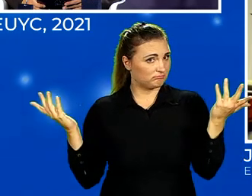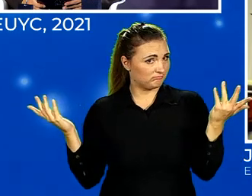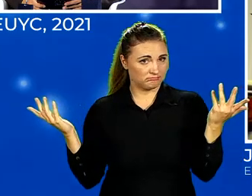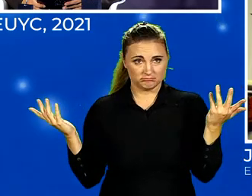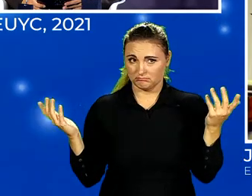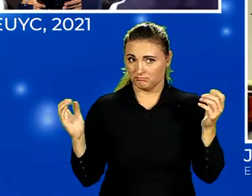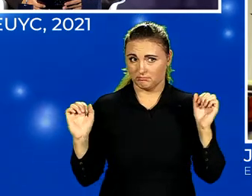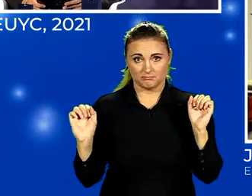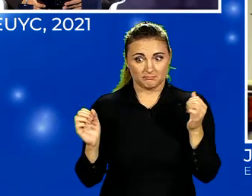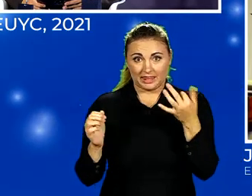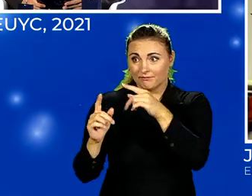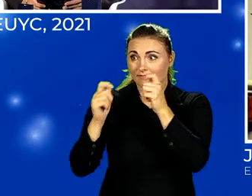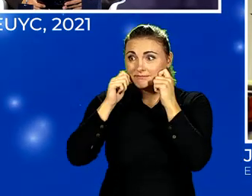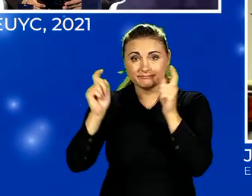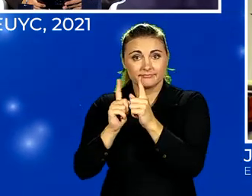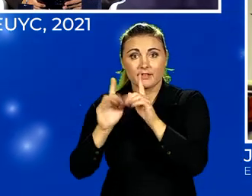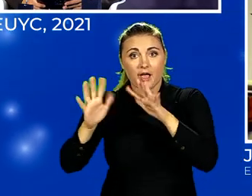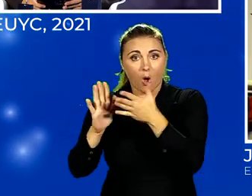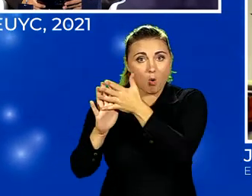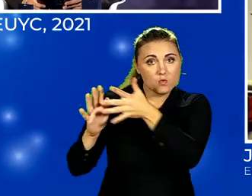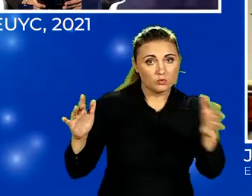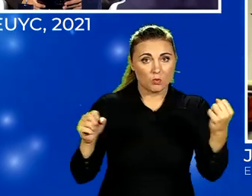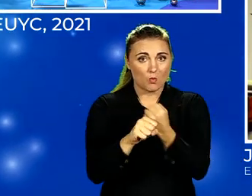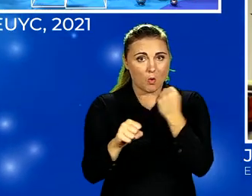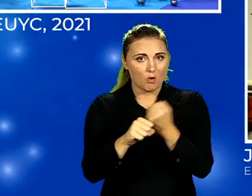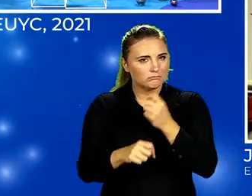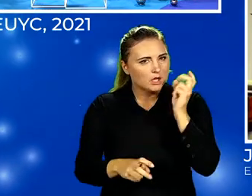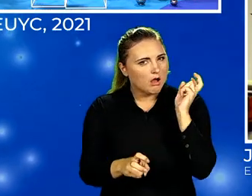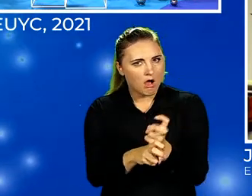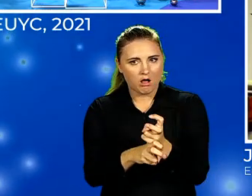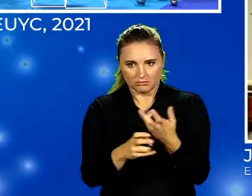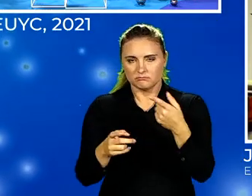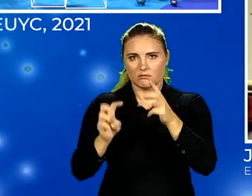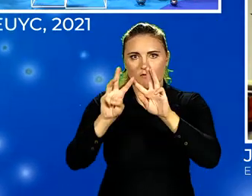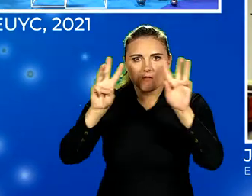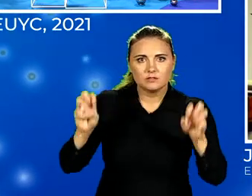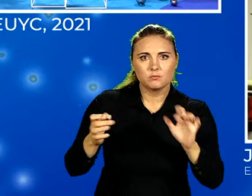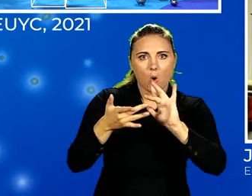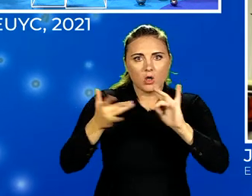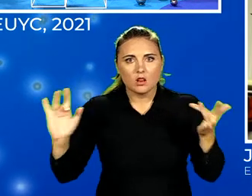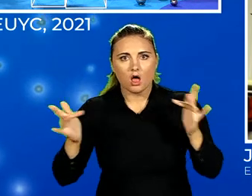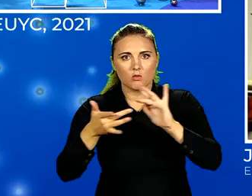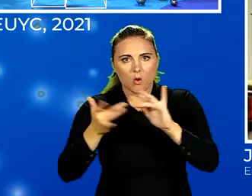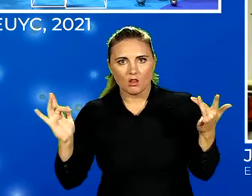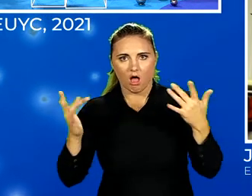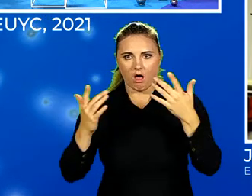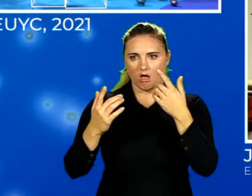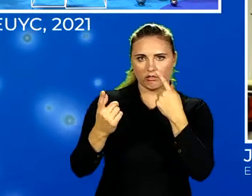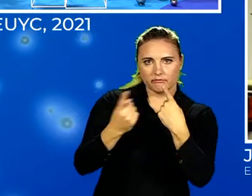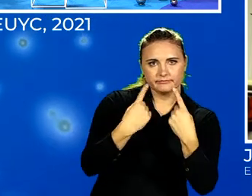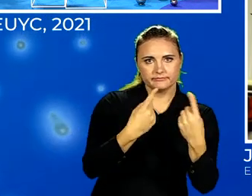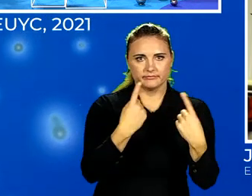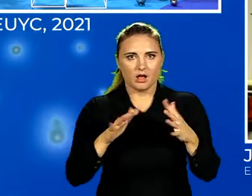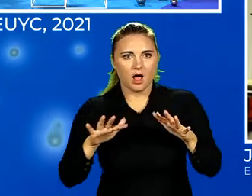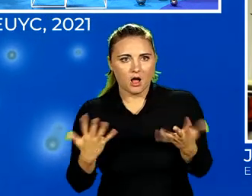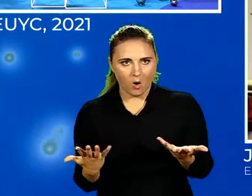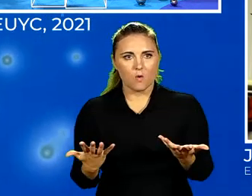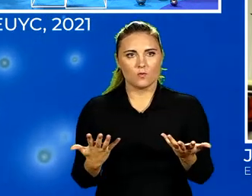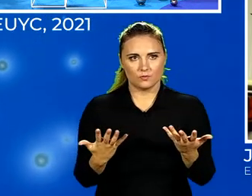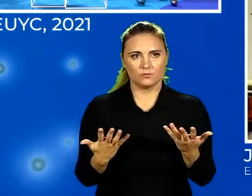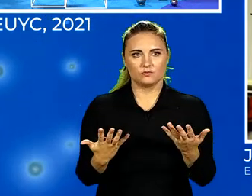We had to have all our meetings online. What we have learned during this time is that on the one hand, of course, you can